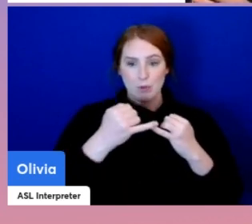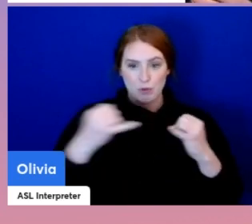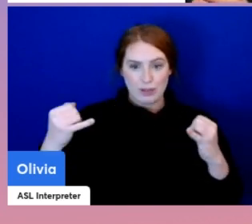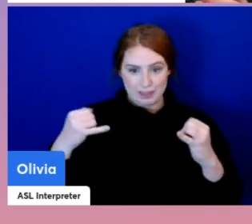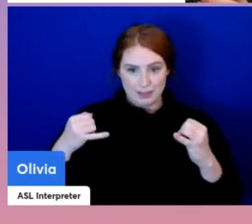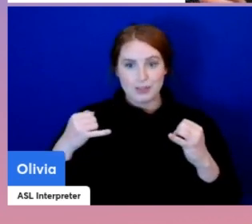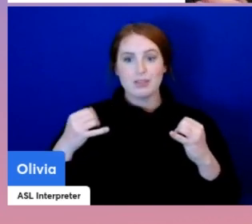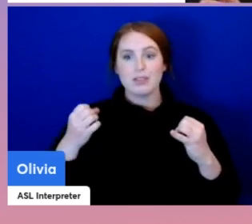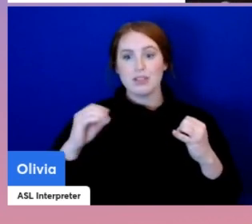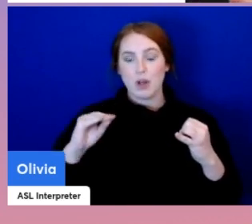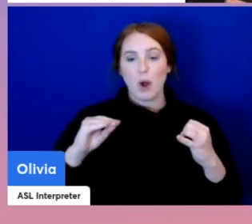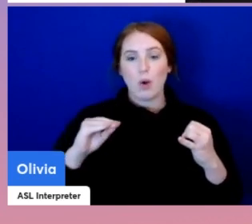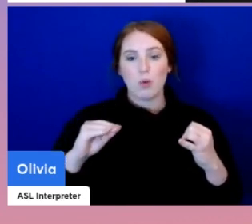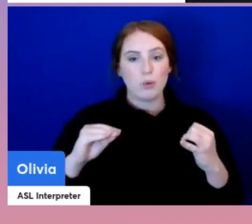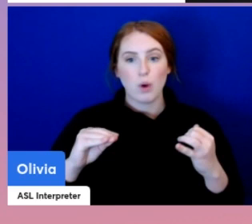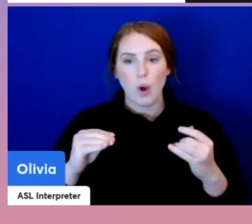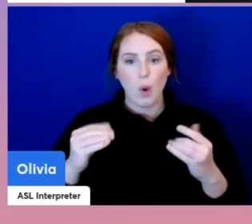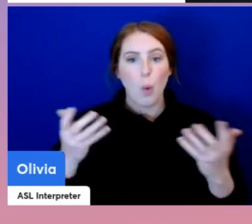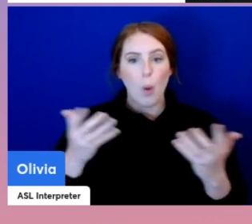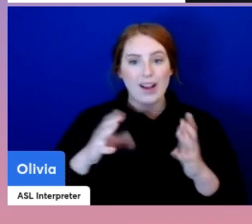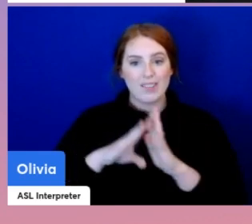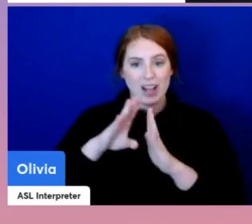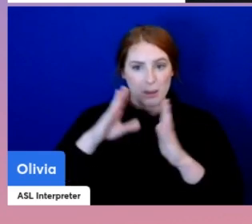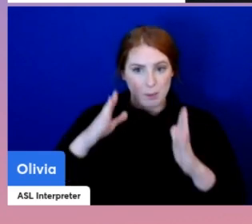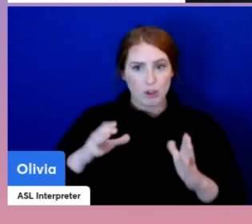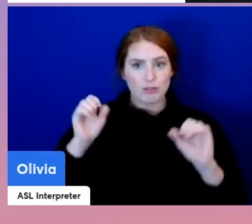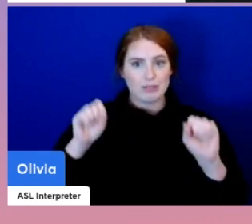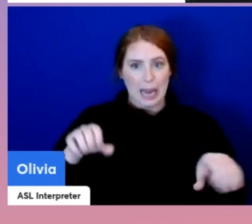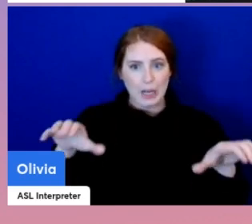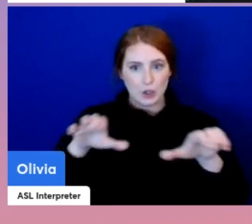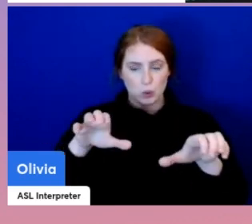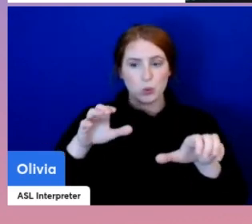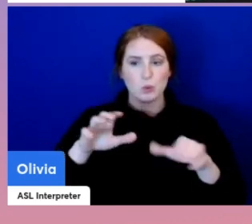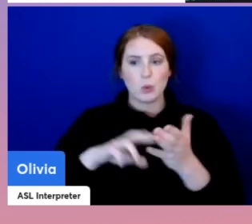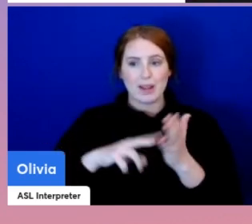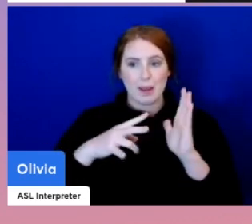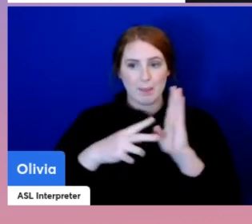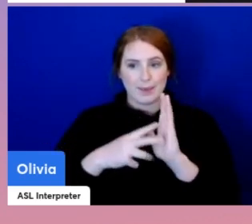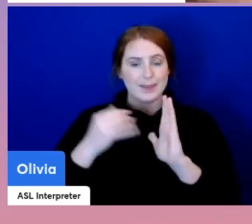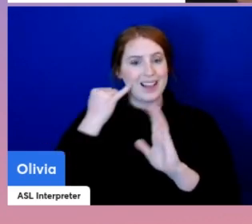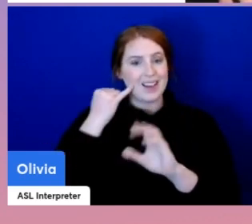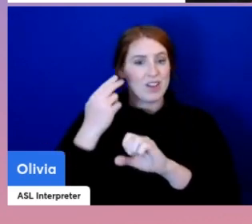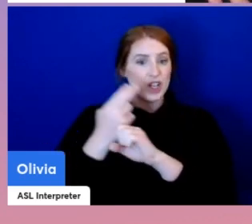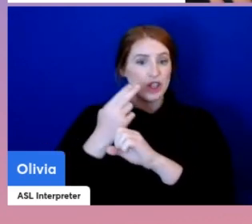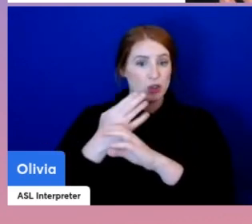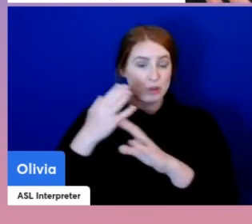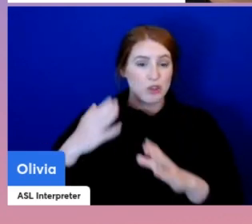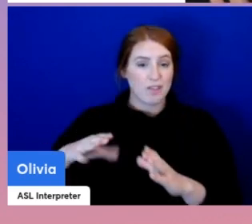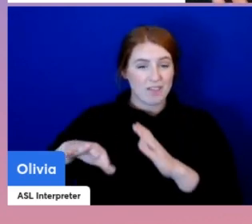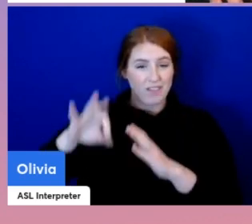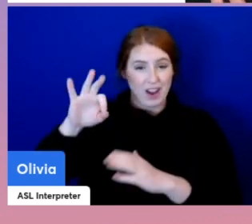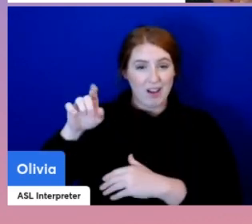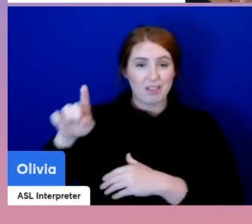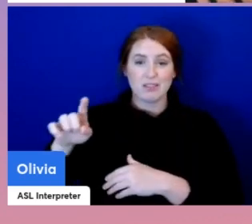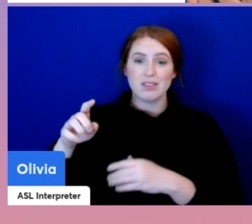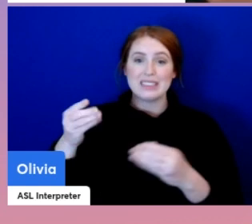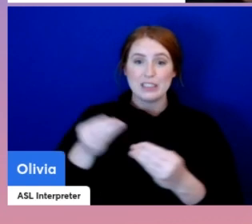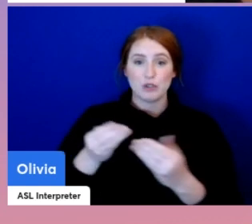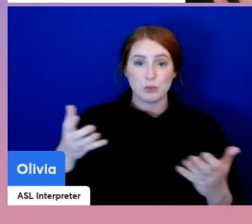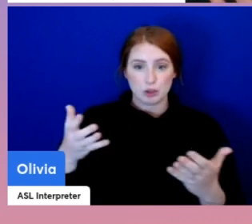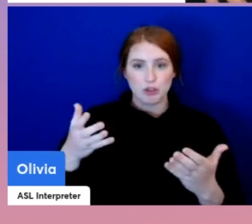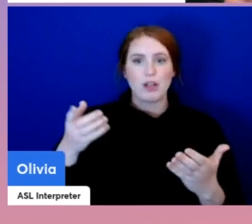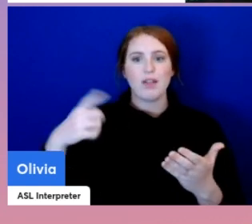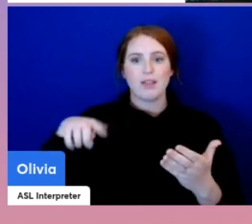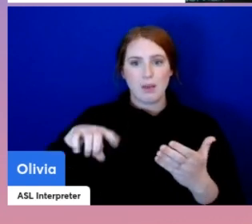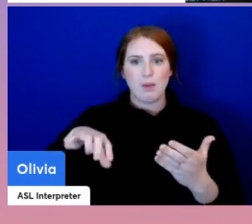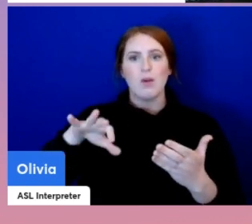platform. In this scenario, we want to make sure that if a user defines a CloudFront distribution, that they are also assigning a web application firewall